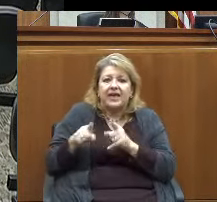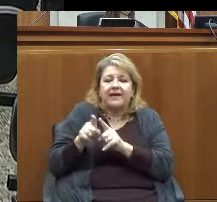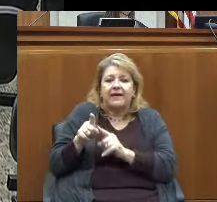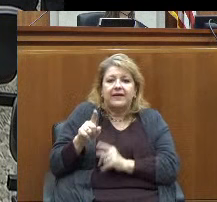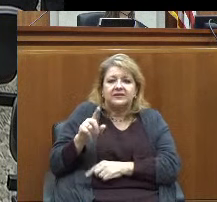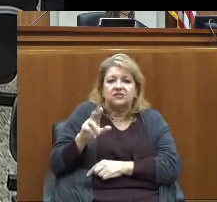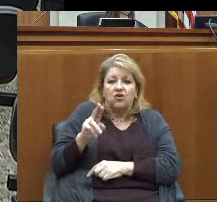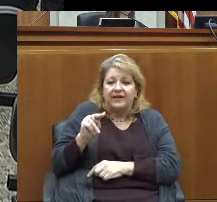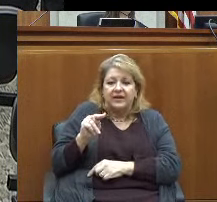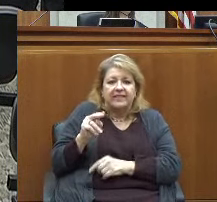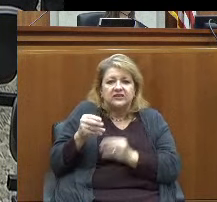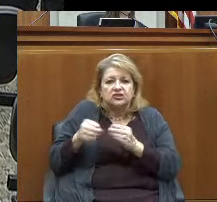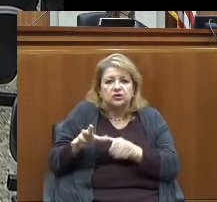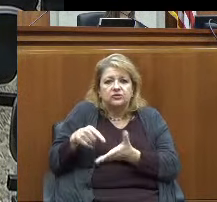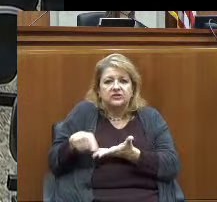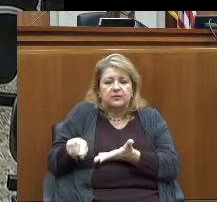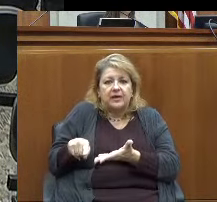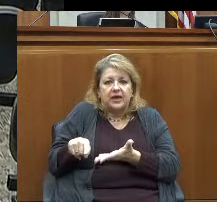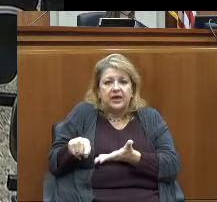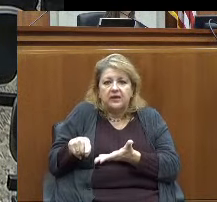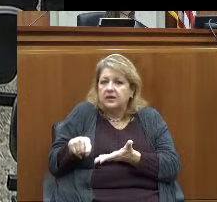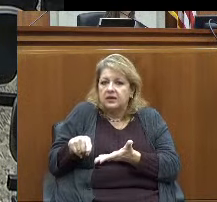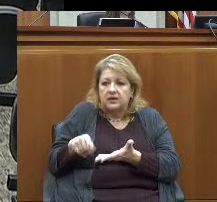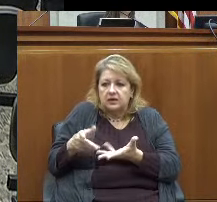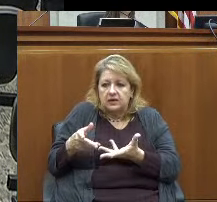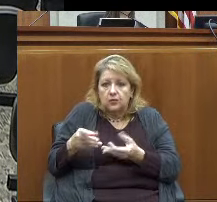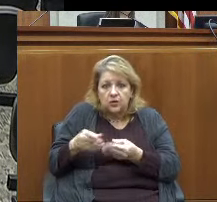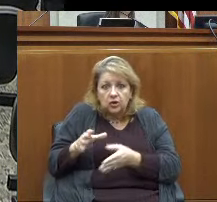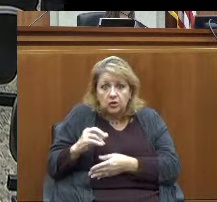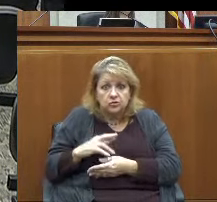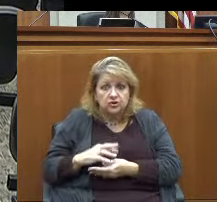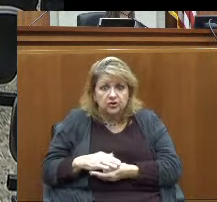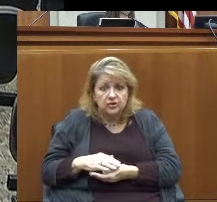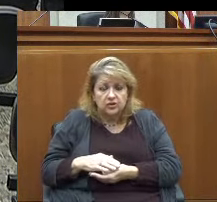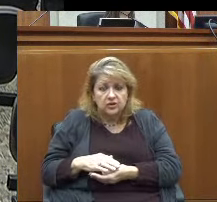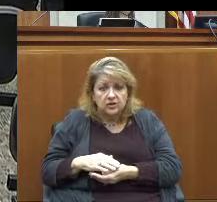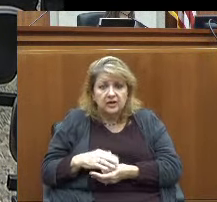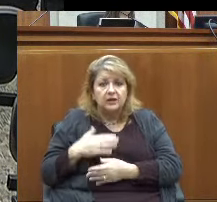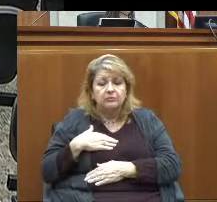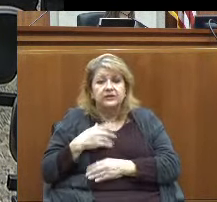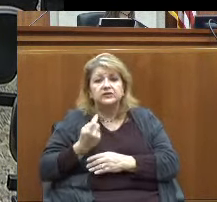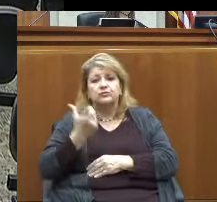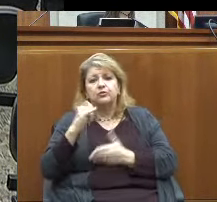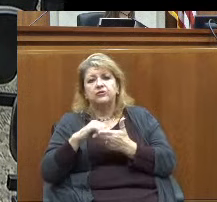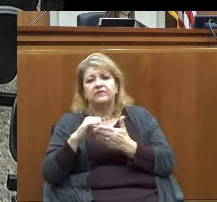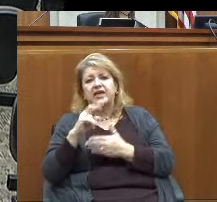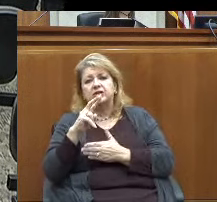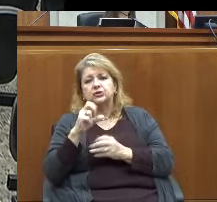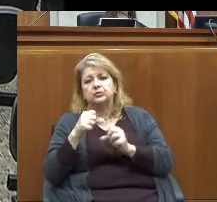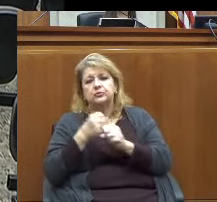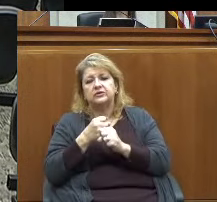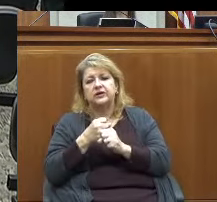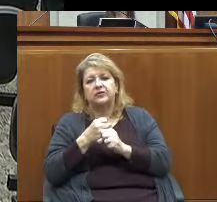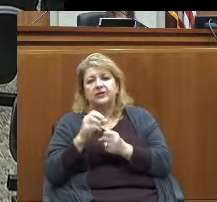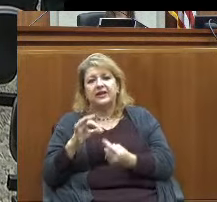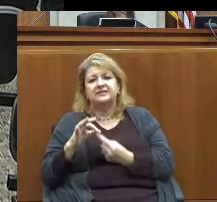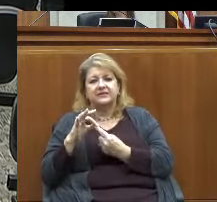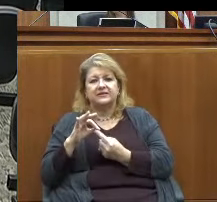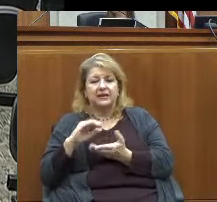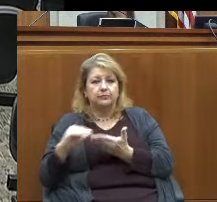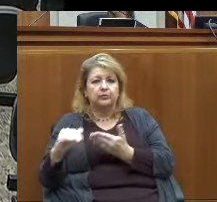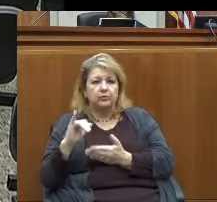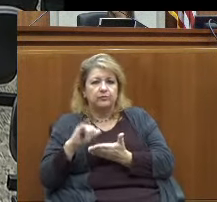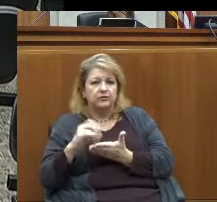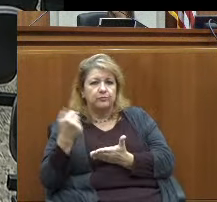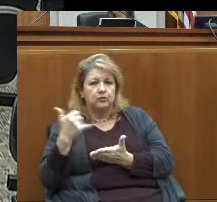as presented here today and remove that 2-year exemption. Any questions? Thank you. Mr. Garvey?